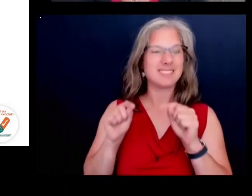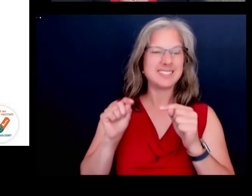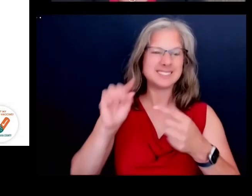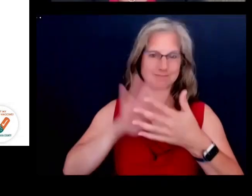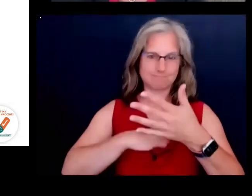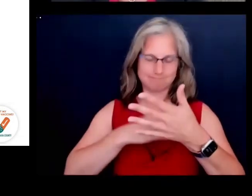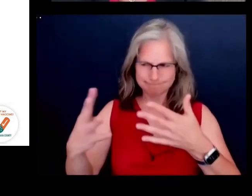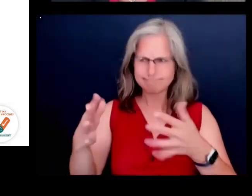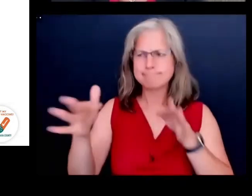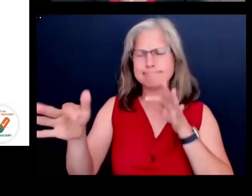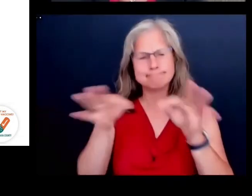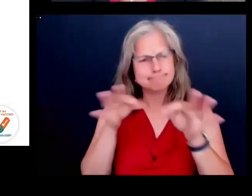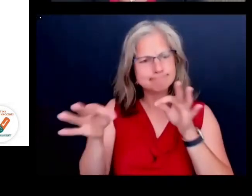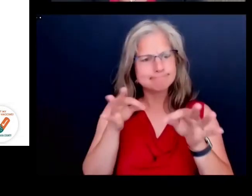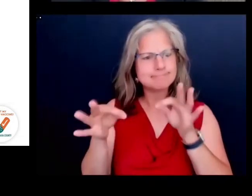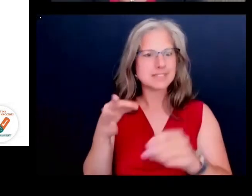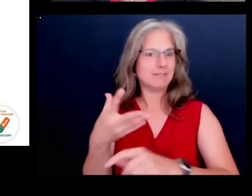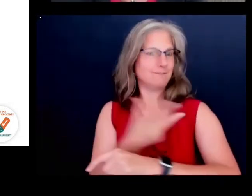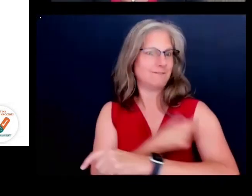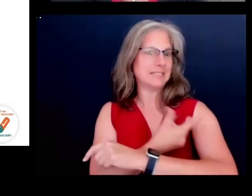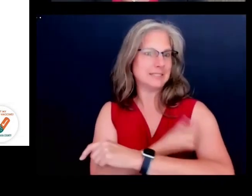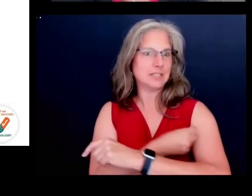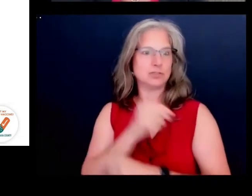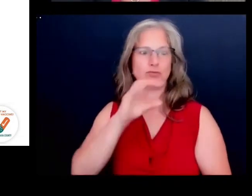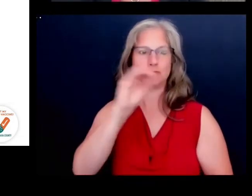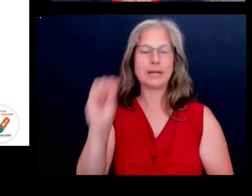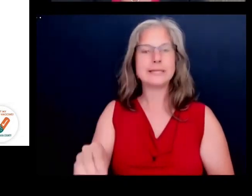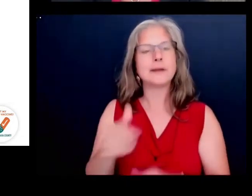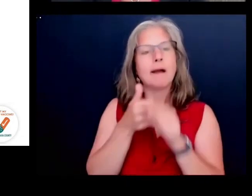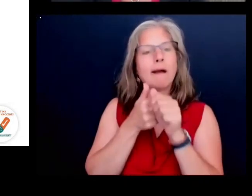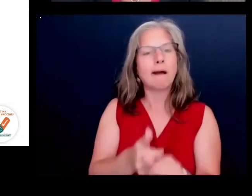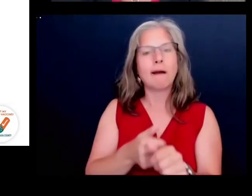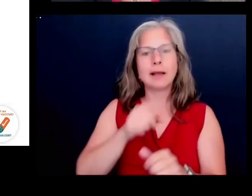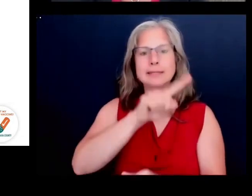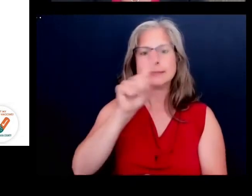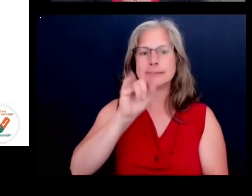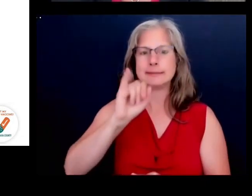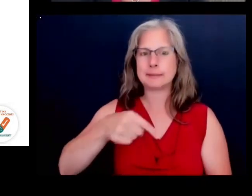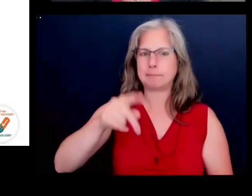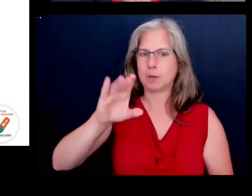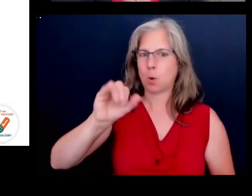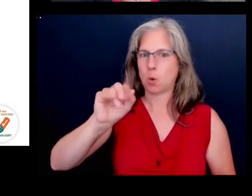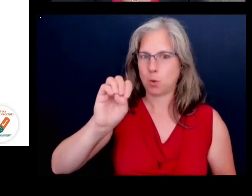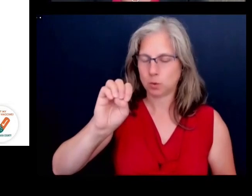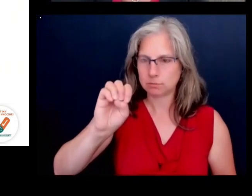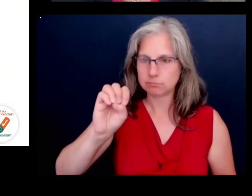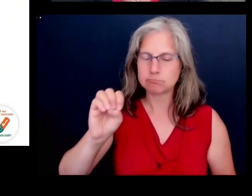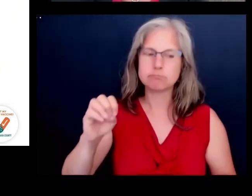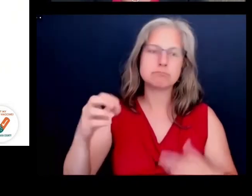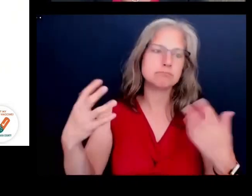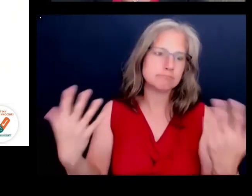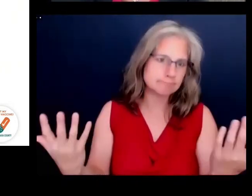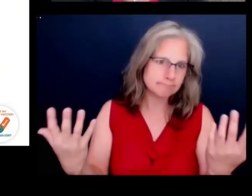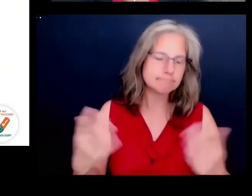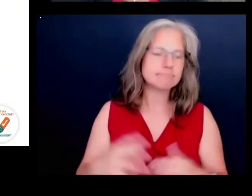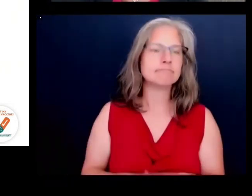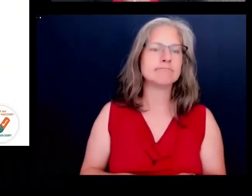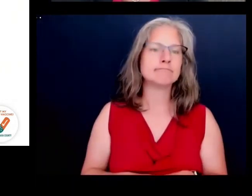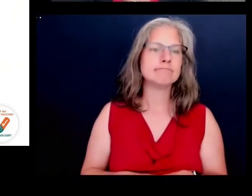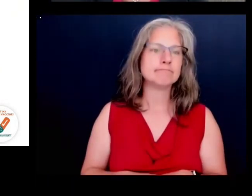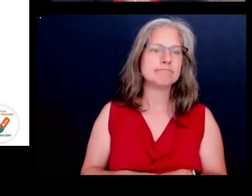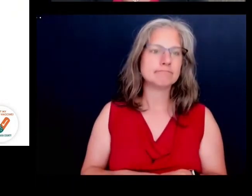This Excel spreadsheet describes the vaccination rates by zip codes. And so we